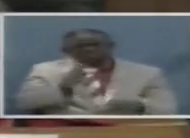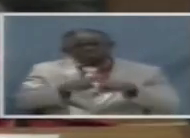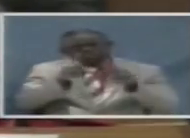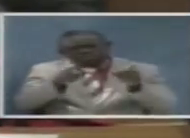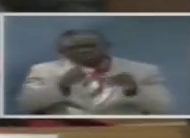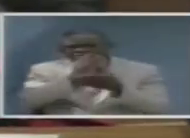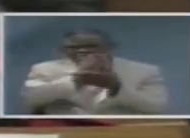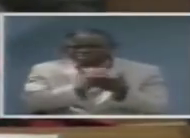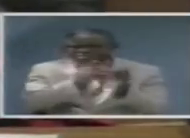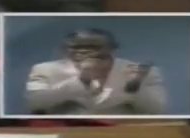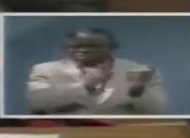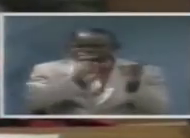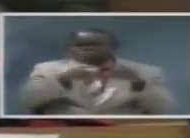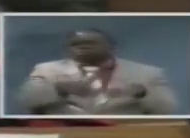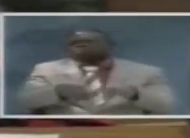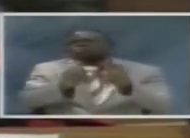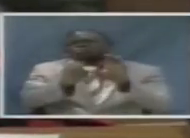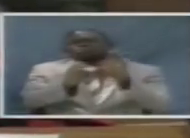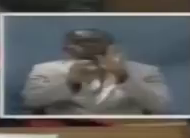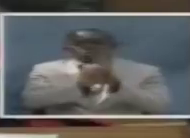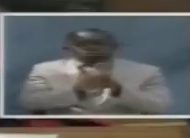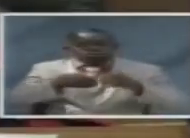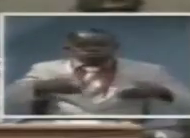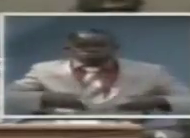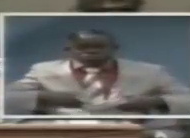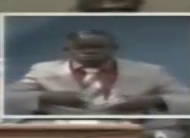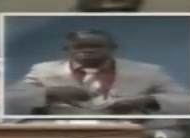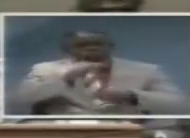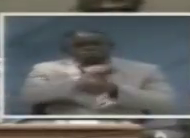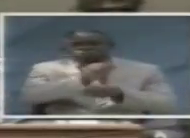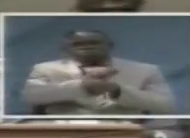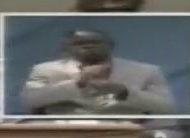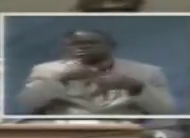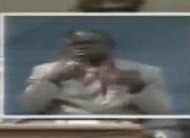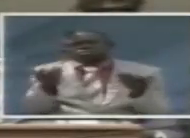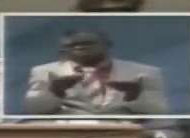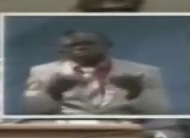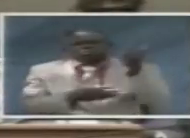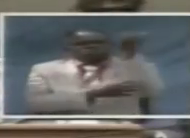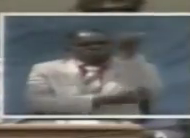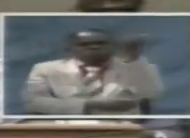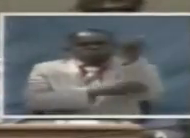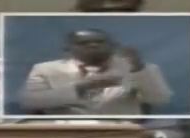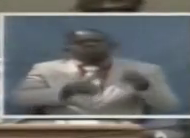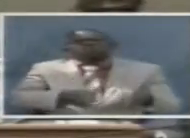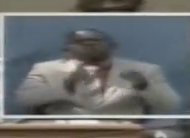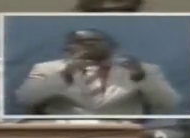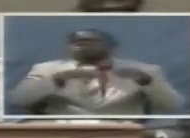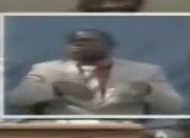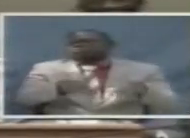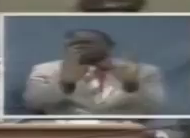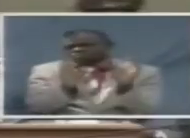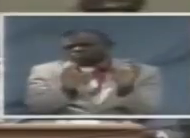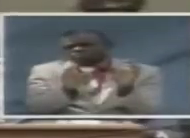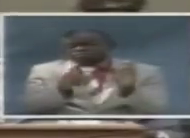poverty levels remain high. To this end, government is resolved to work tenuously to uplift the well-being of